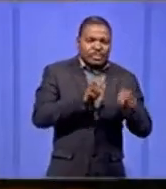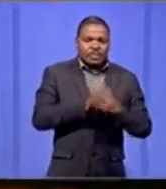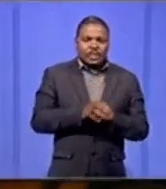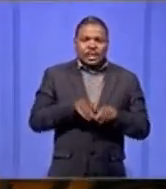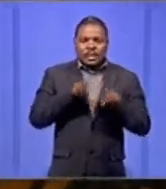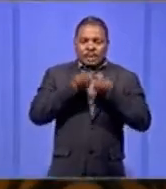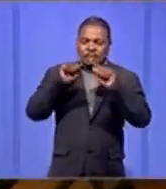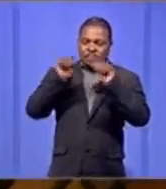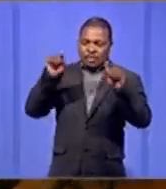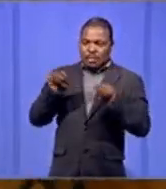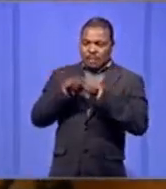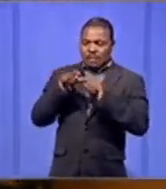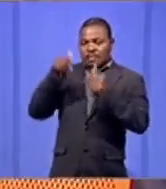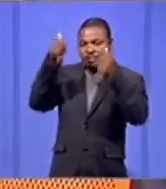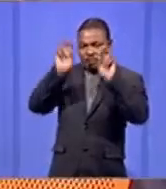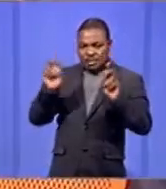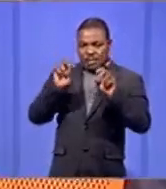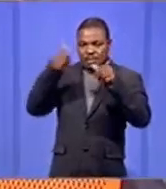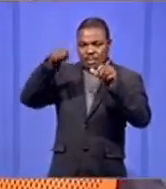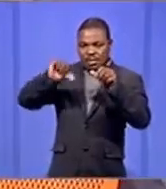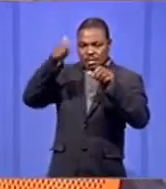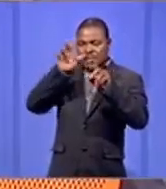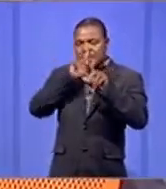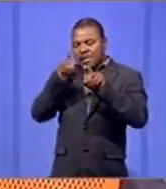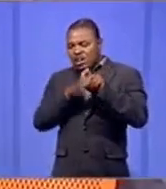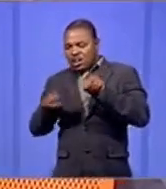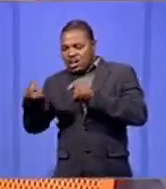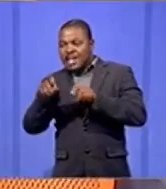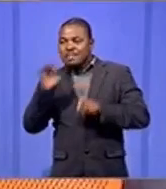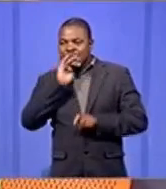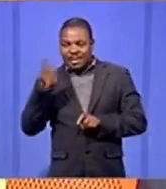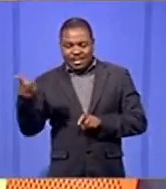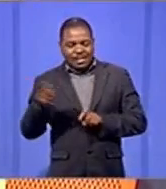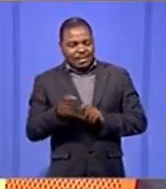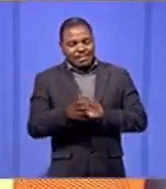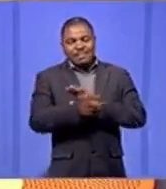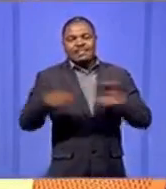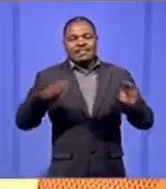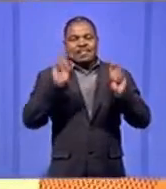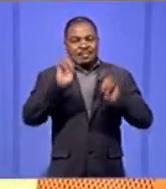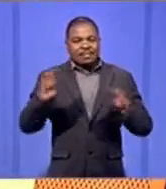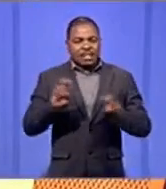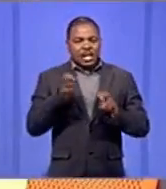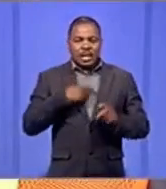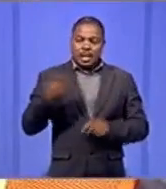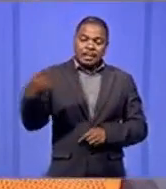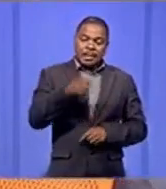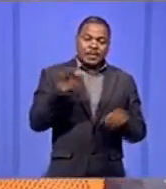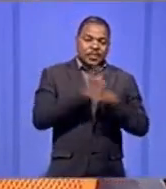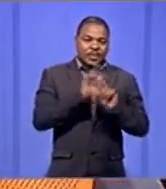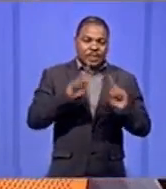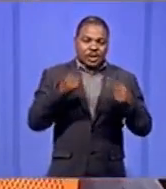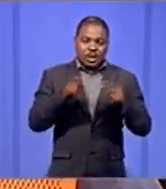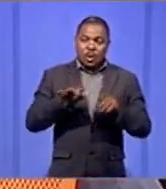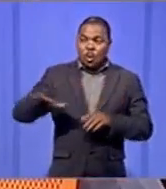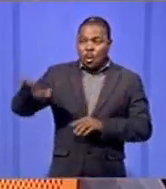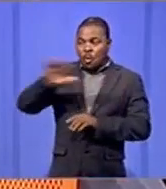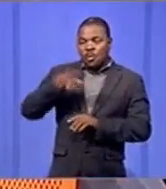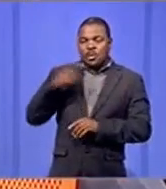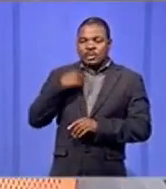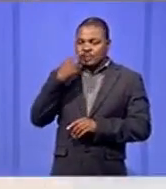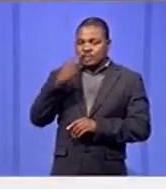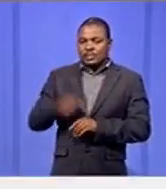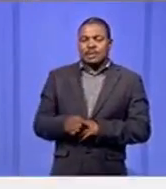meter, so meaning that you can't able to collect a full amount from that from there. So, but overall around the Randburg SDC, we've got